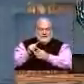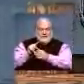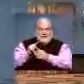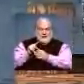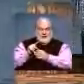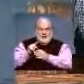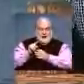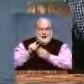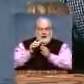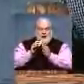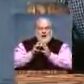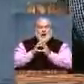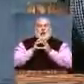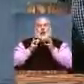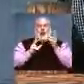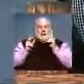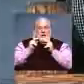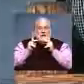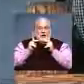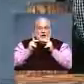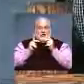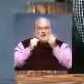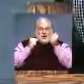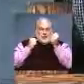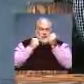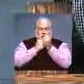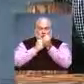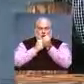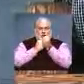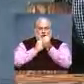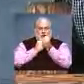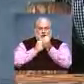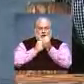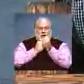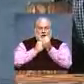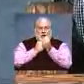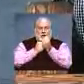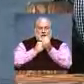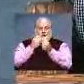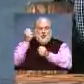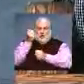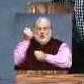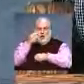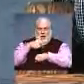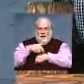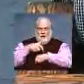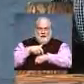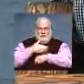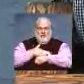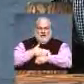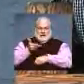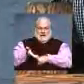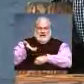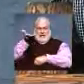or not, but there's a lot of people here that are for the moratorium. Can everybody stand up that's for the moratorium?